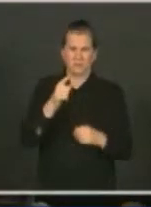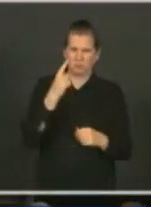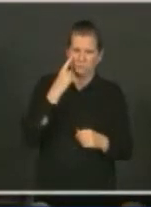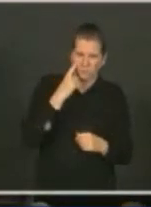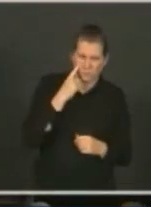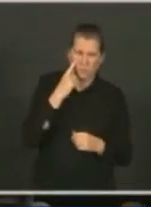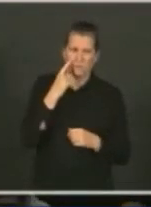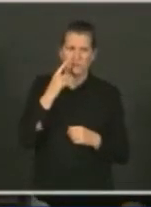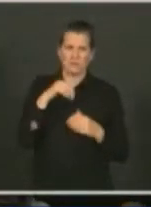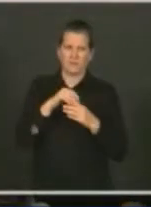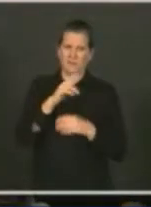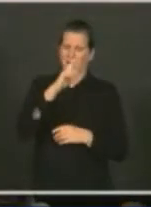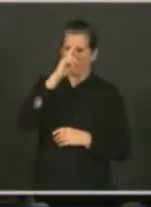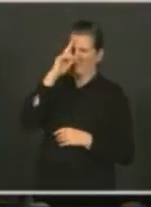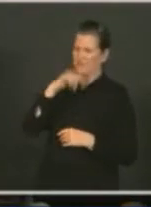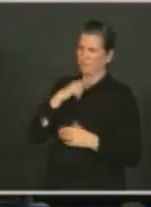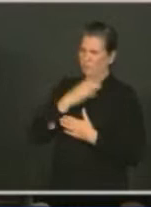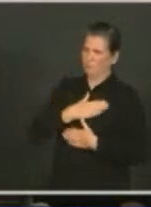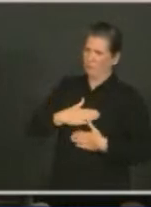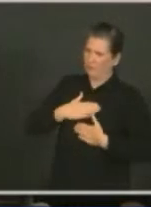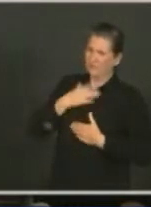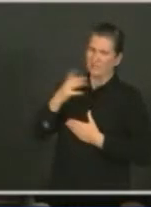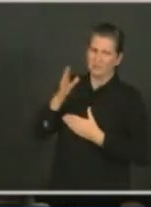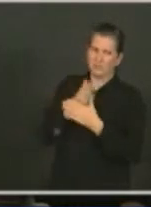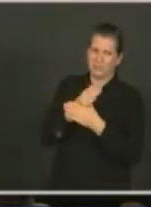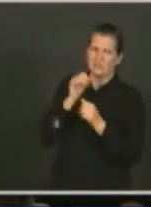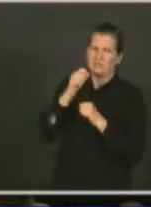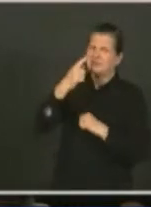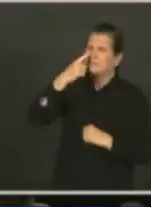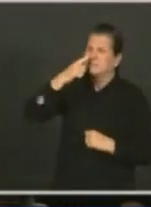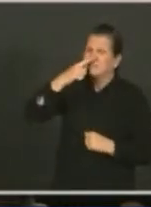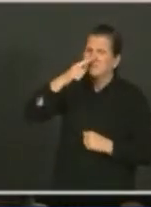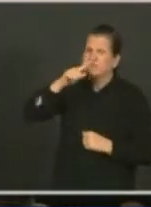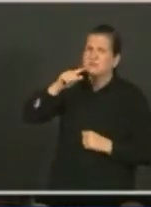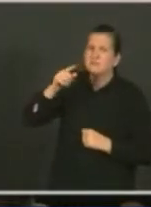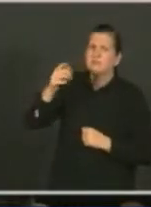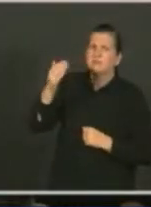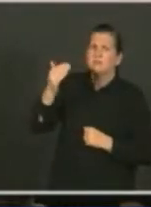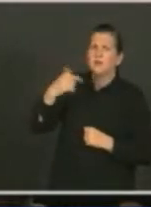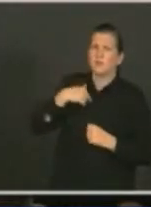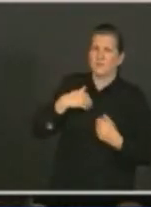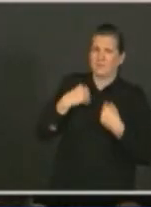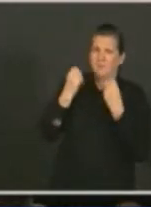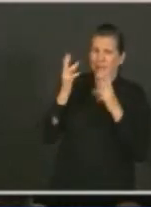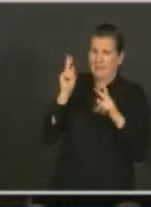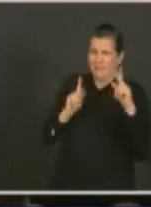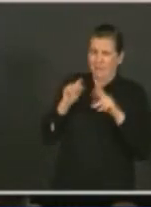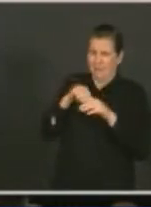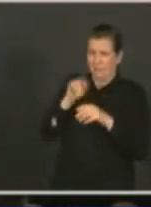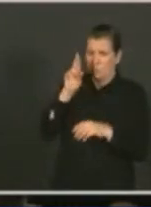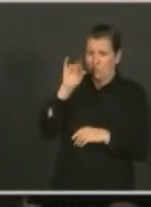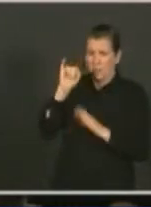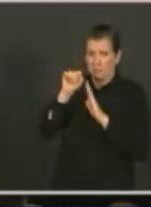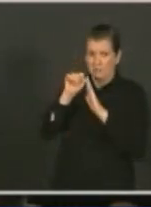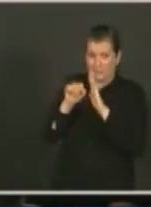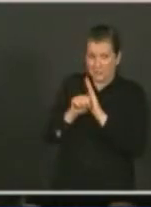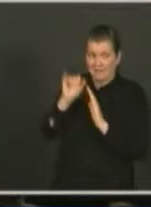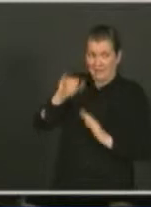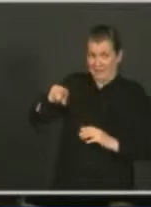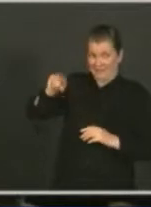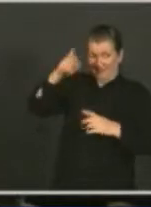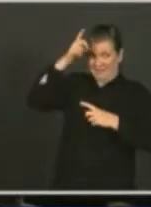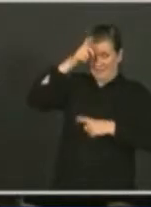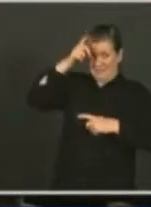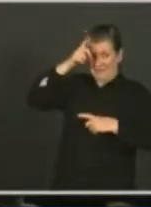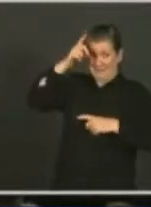to, all the Rhode Islanders who are listening, there is a significant body of Rhode Islanders who believe that a disease with a sub